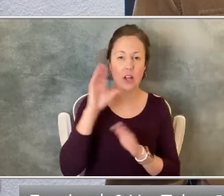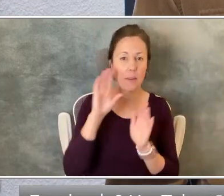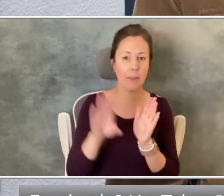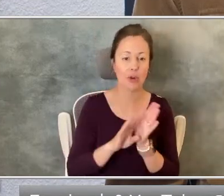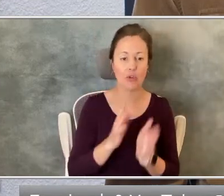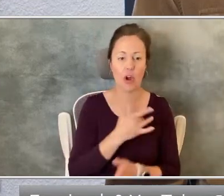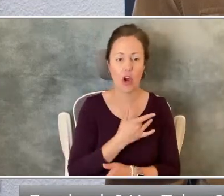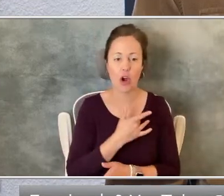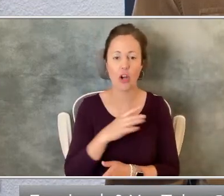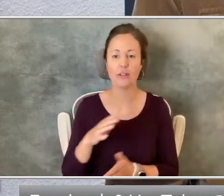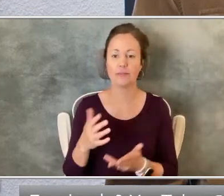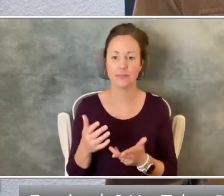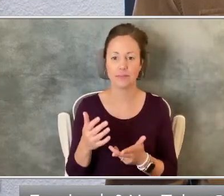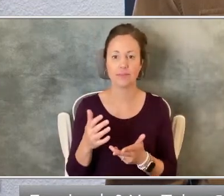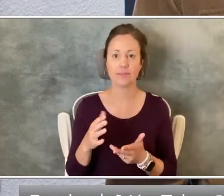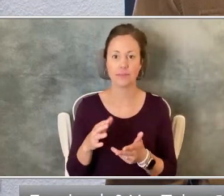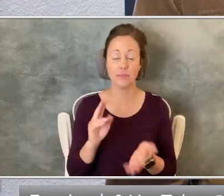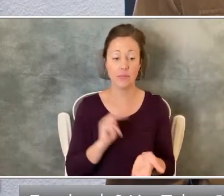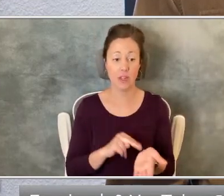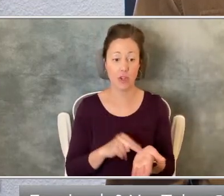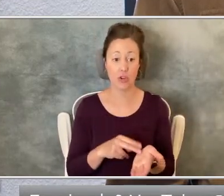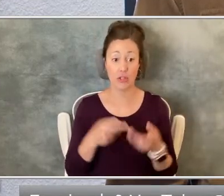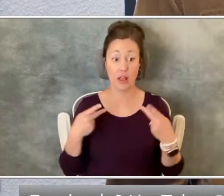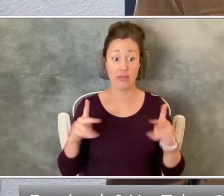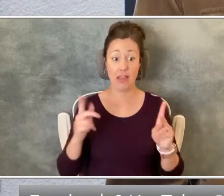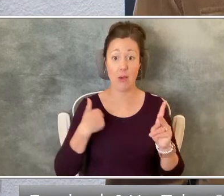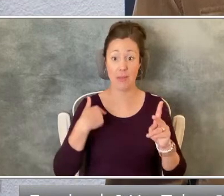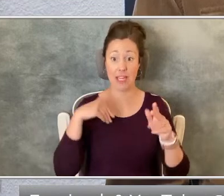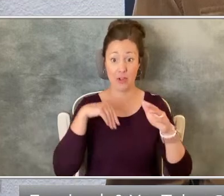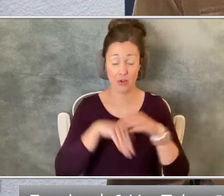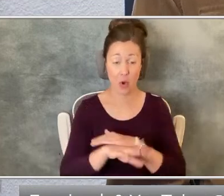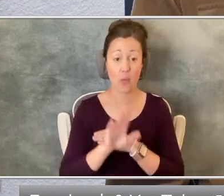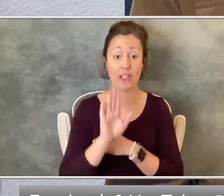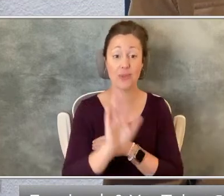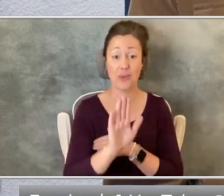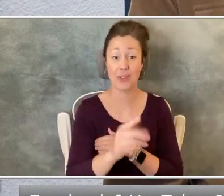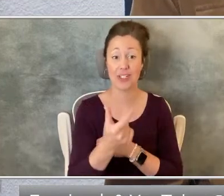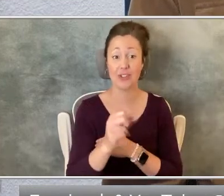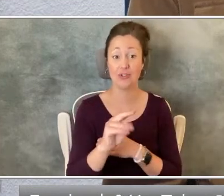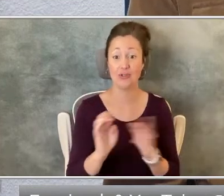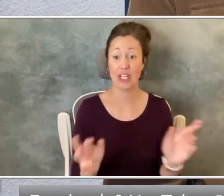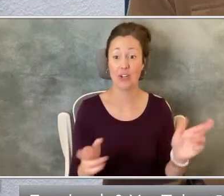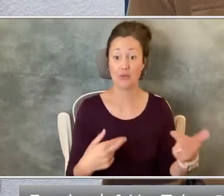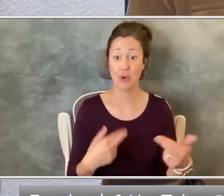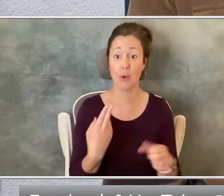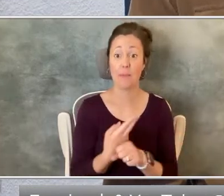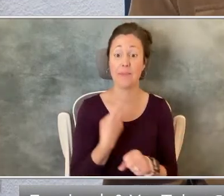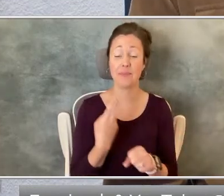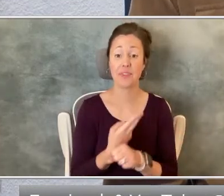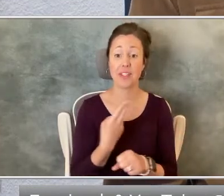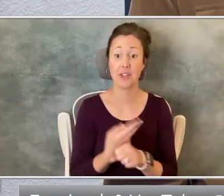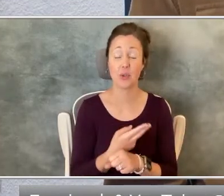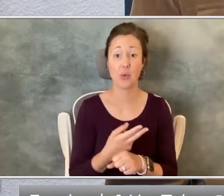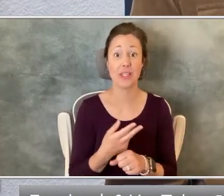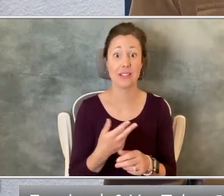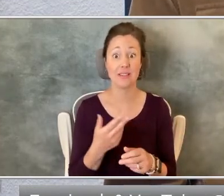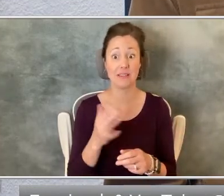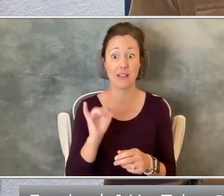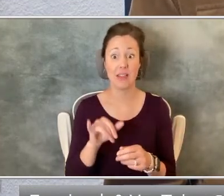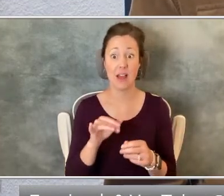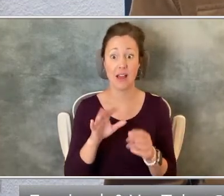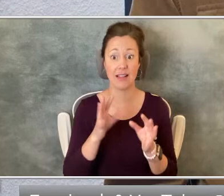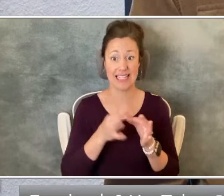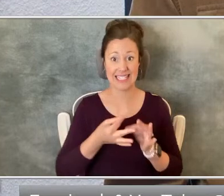step that those nurses took, they allowed me to go into his room, use a stethoscope, and hear his new beating heart, which